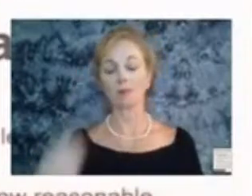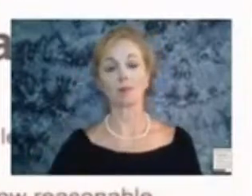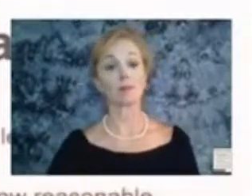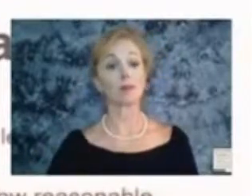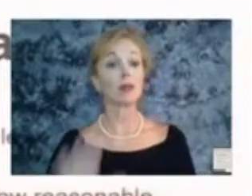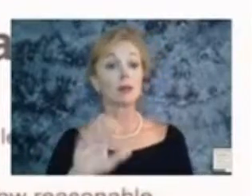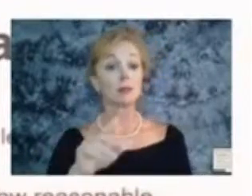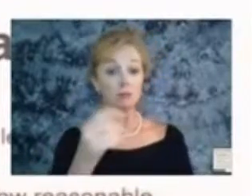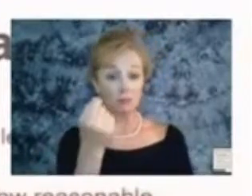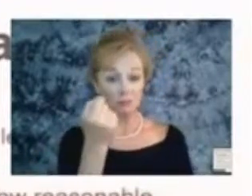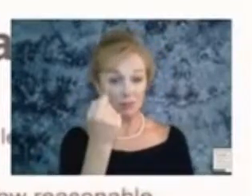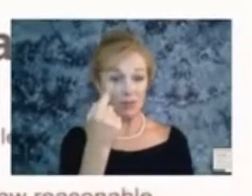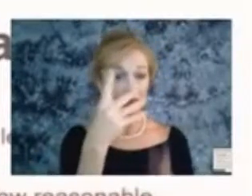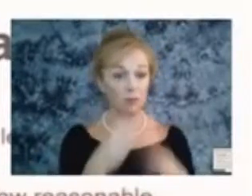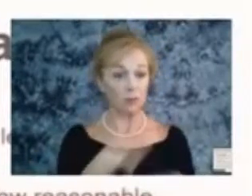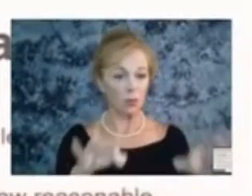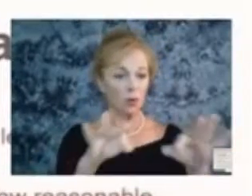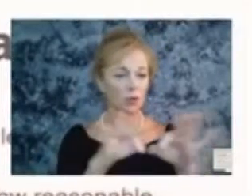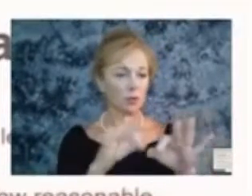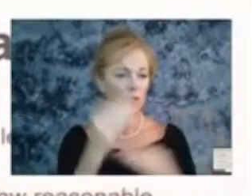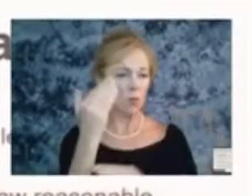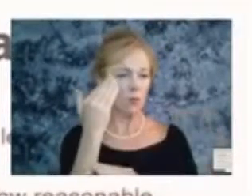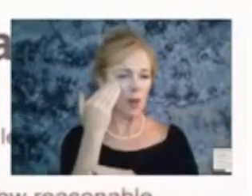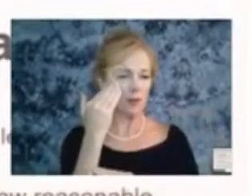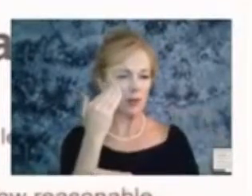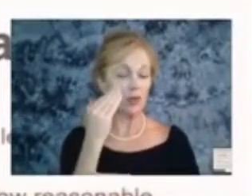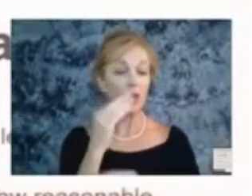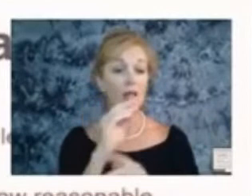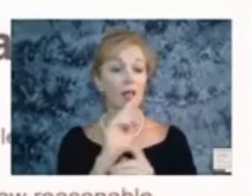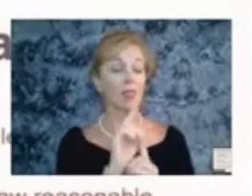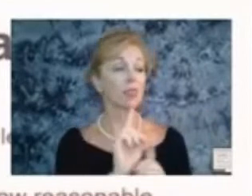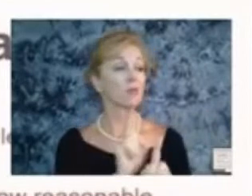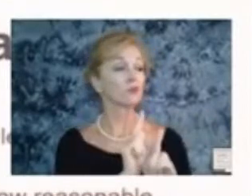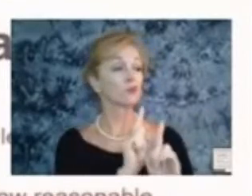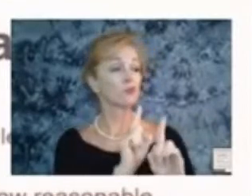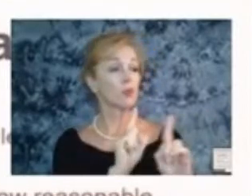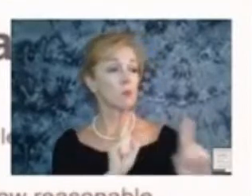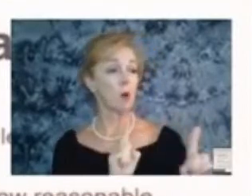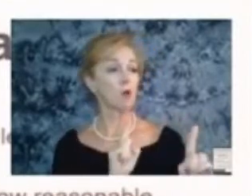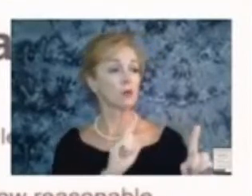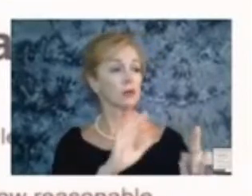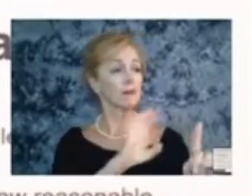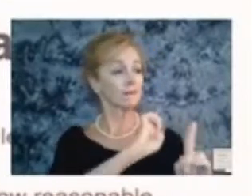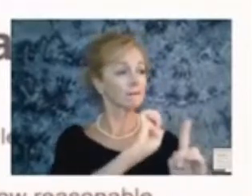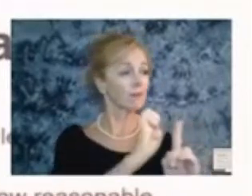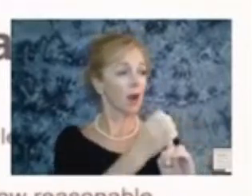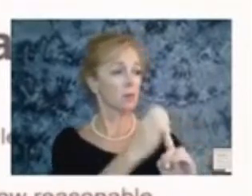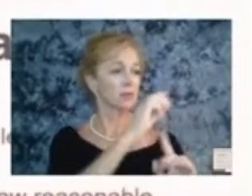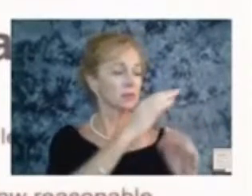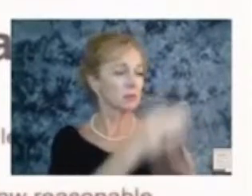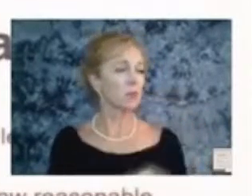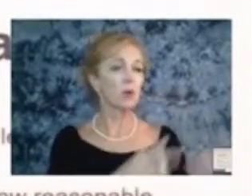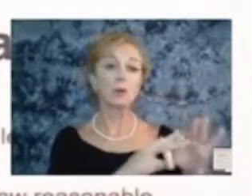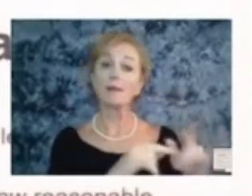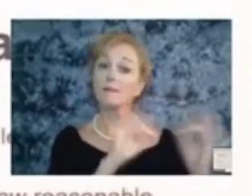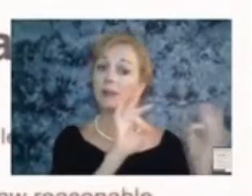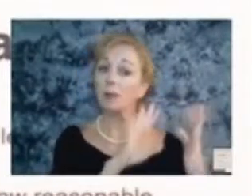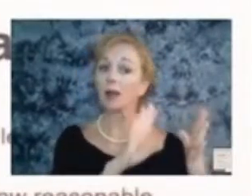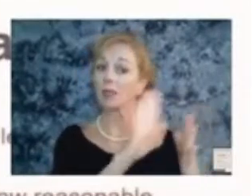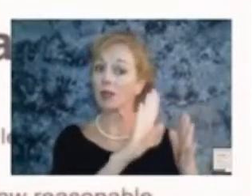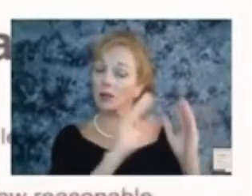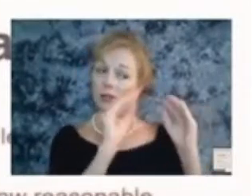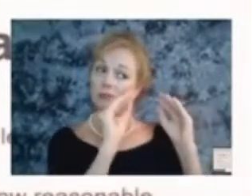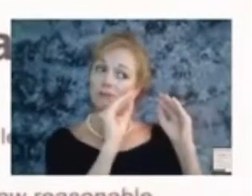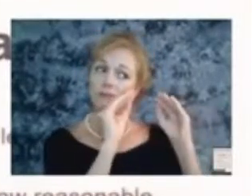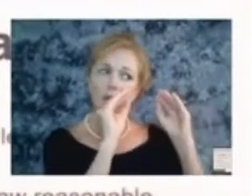in a remote environment, it's always going to be important for students to receive meaningful feedback on their learning, on their instruction, to make sure that